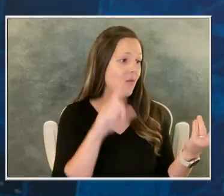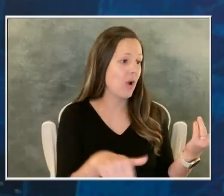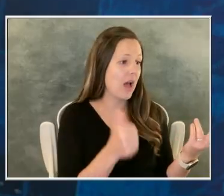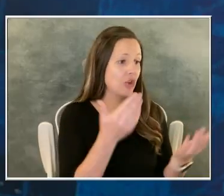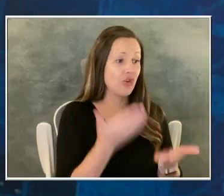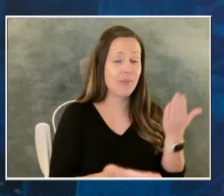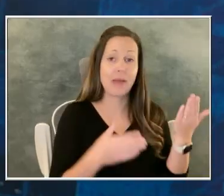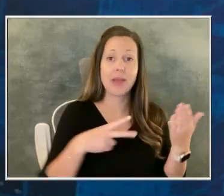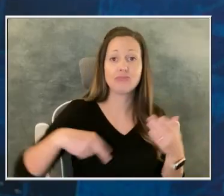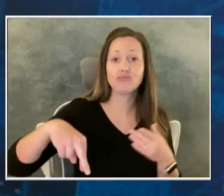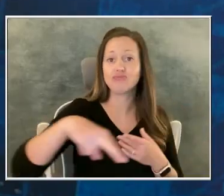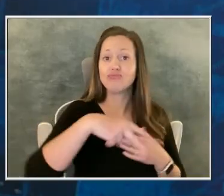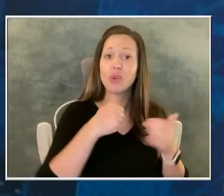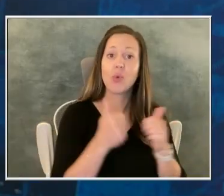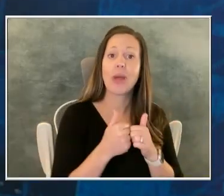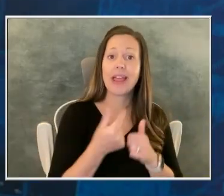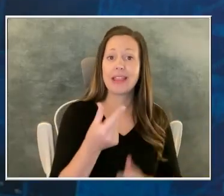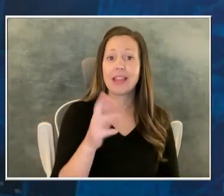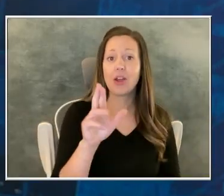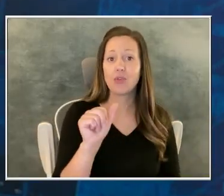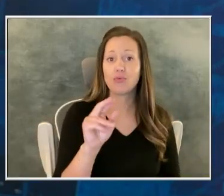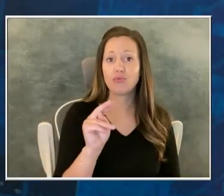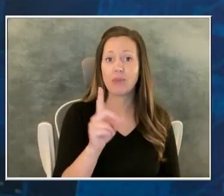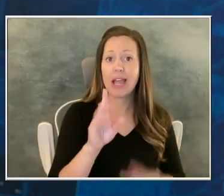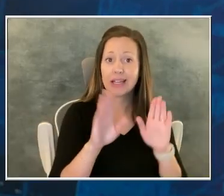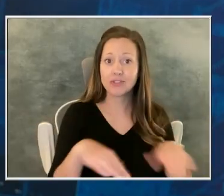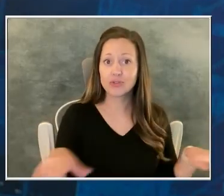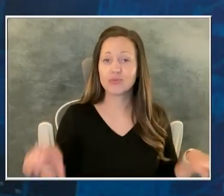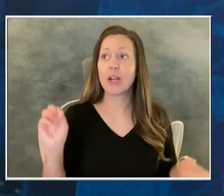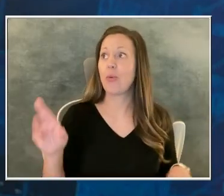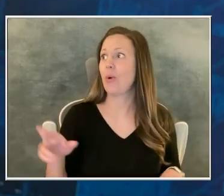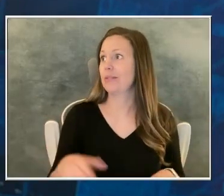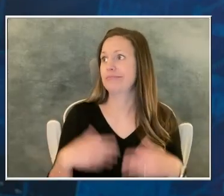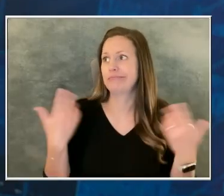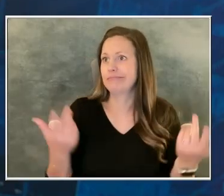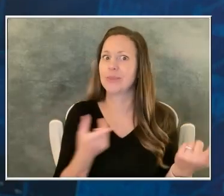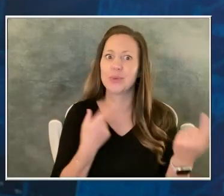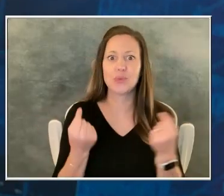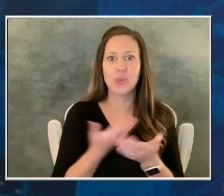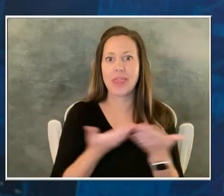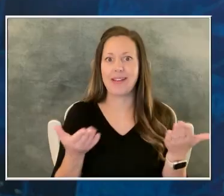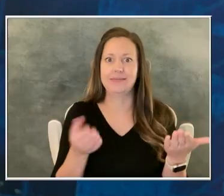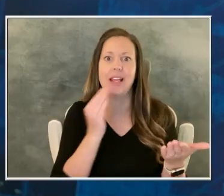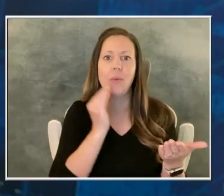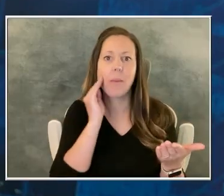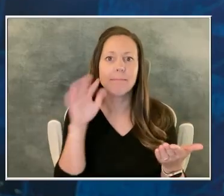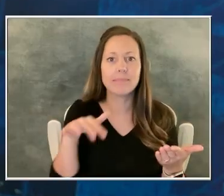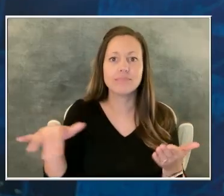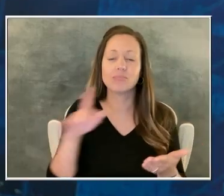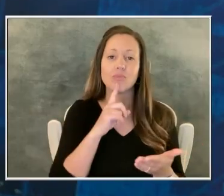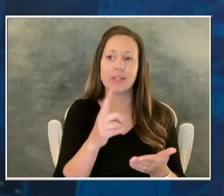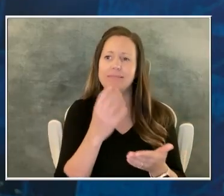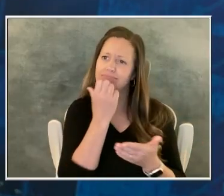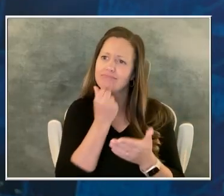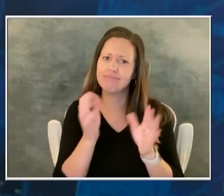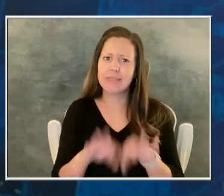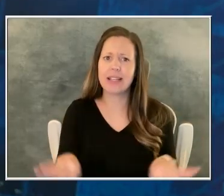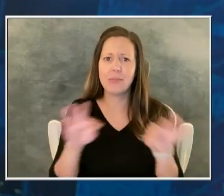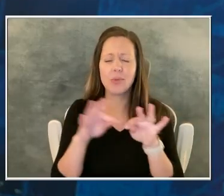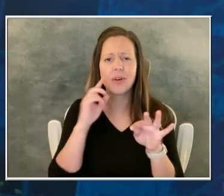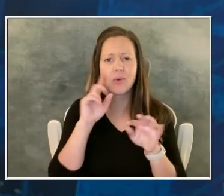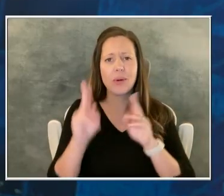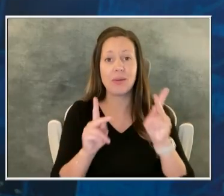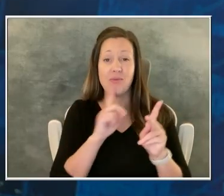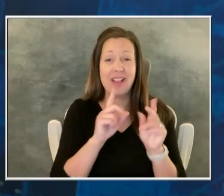with their grandchildren or be able to just do basic tasks around the house. And it means a lot to people. And chronic tendon pain can be